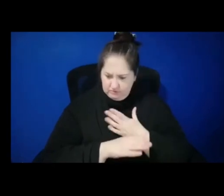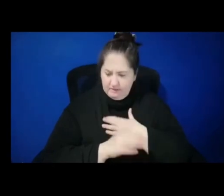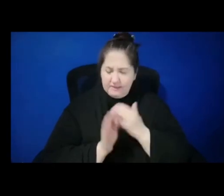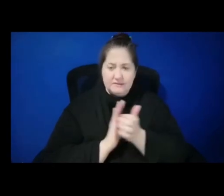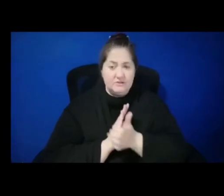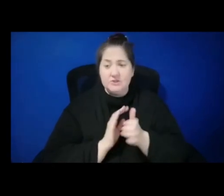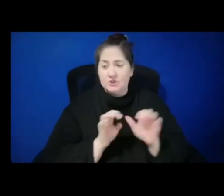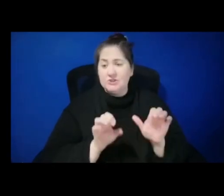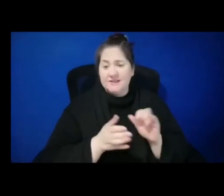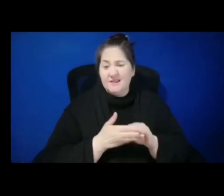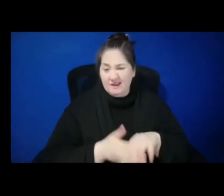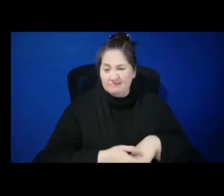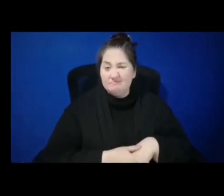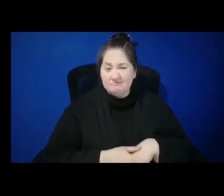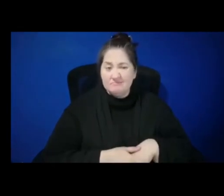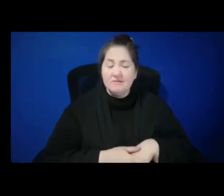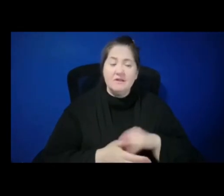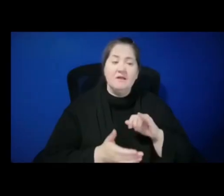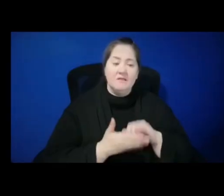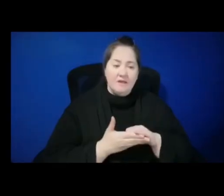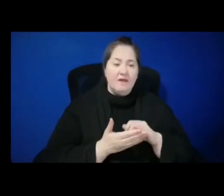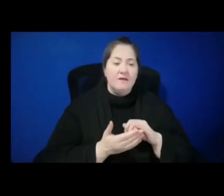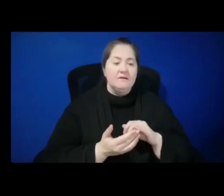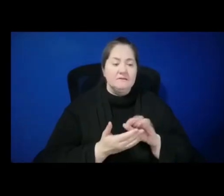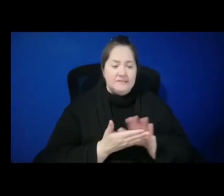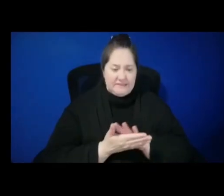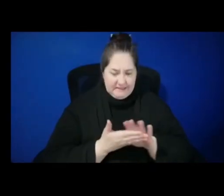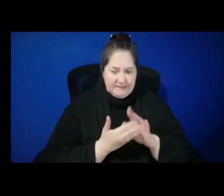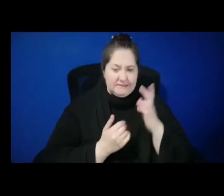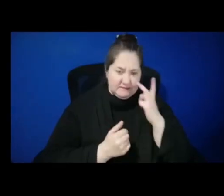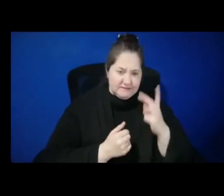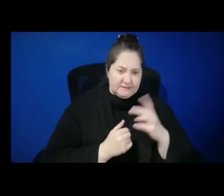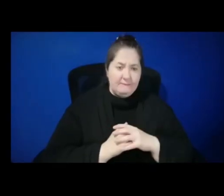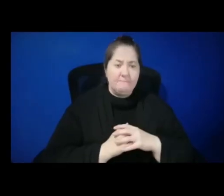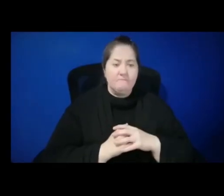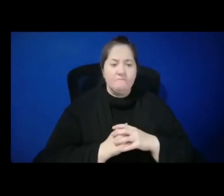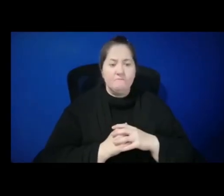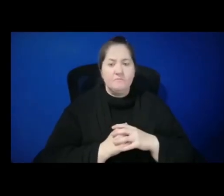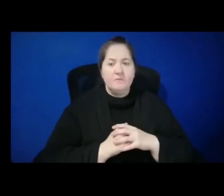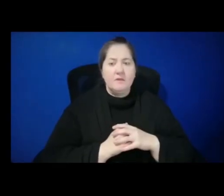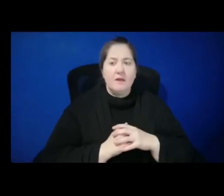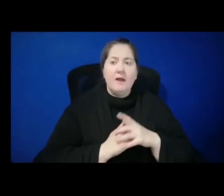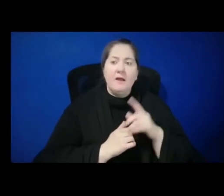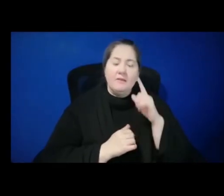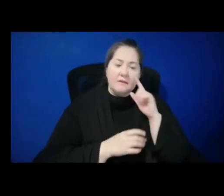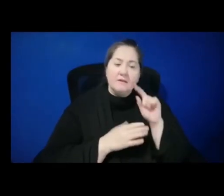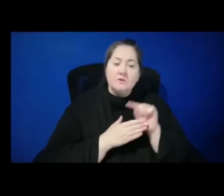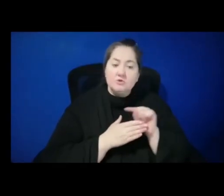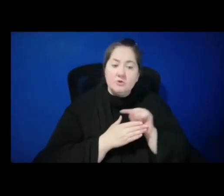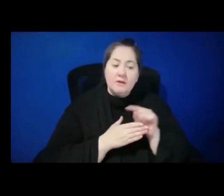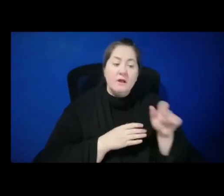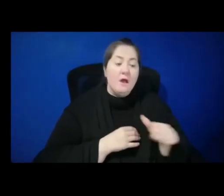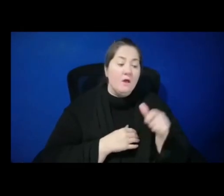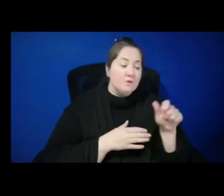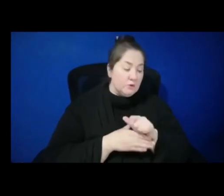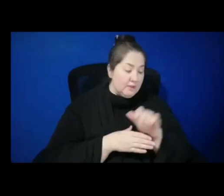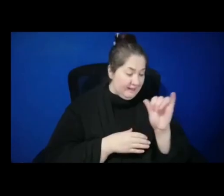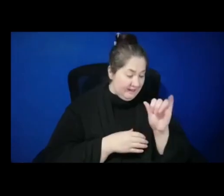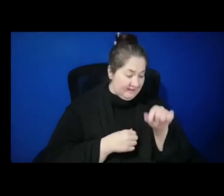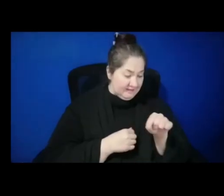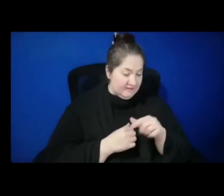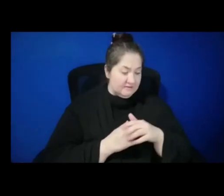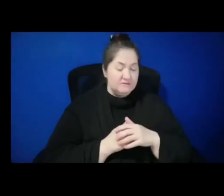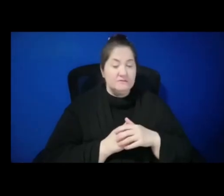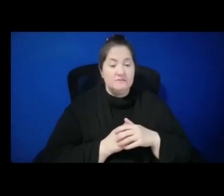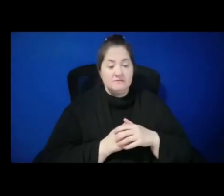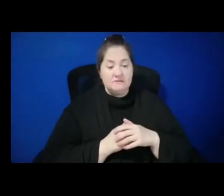skills. So that's nice to see. That really, I think this training and others like it,